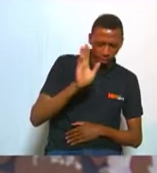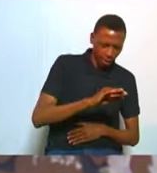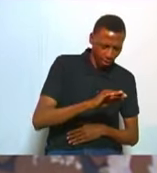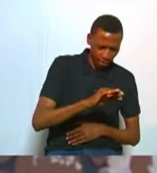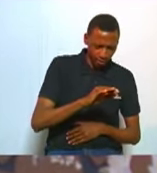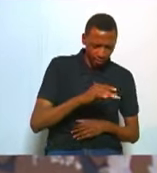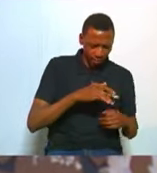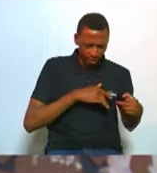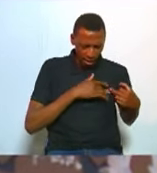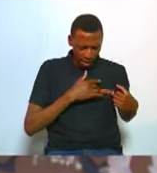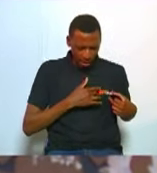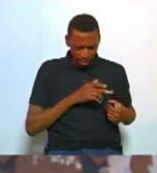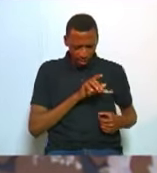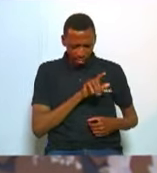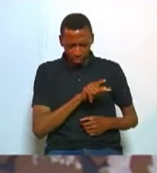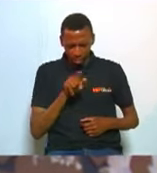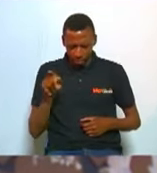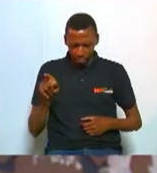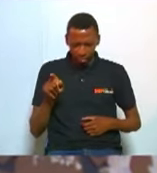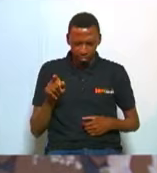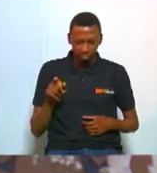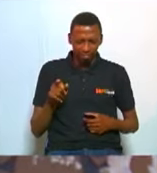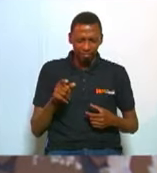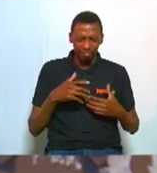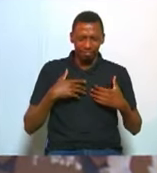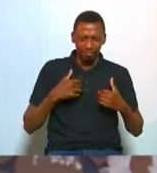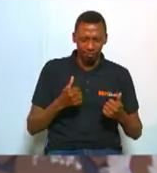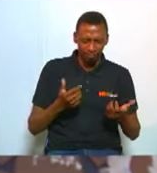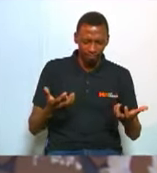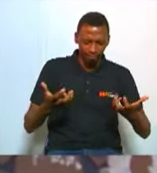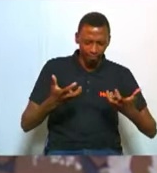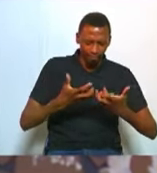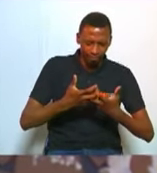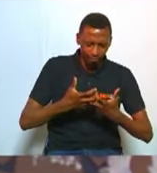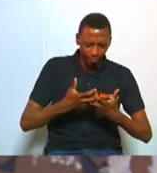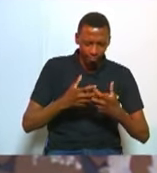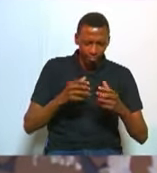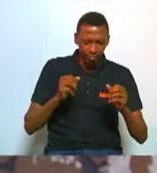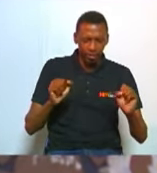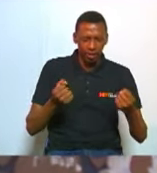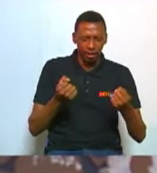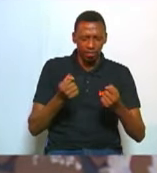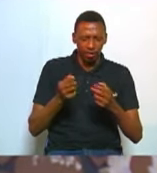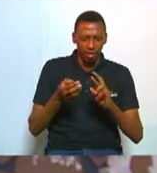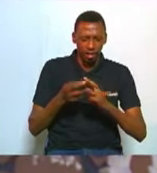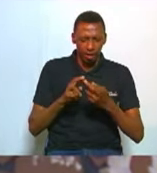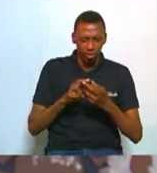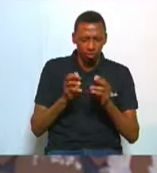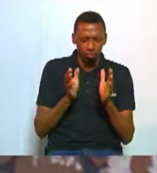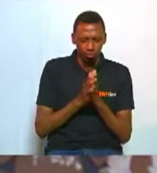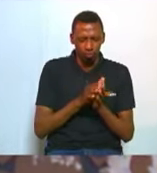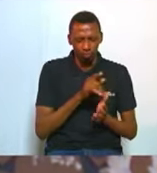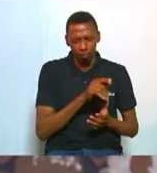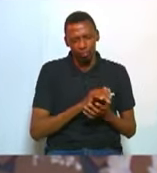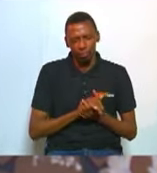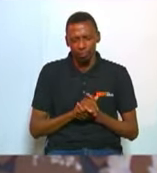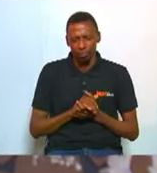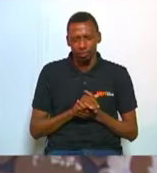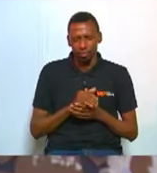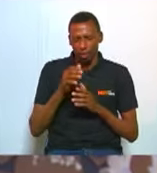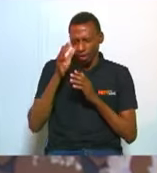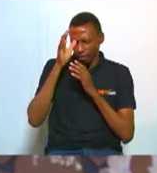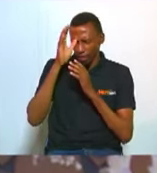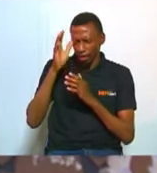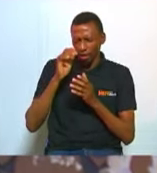bring them, Lord, into a saving relationship with you. Father in heaven, be with the young family, the young